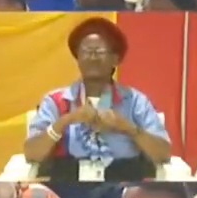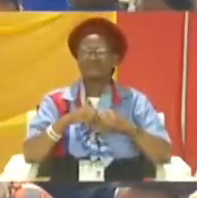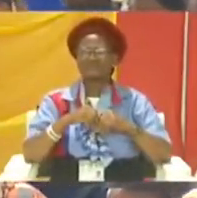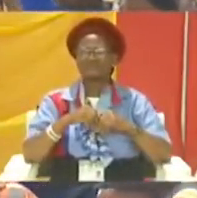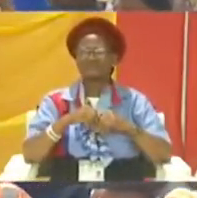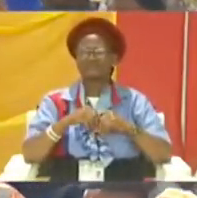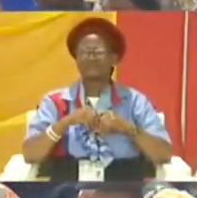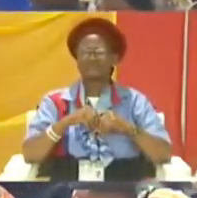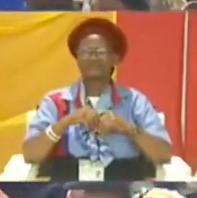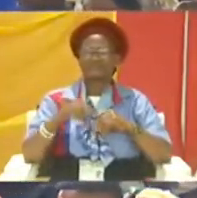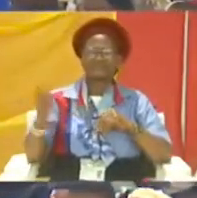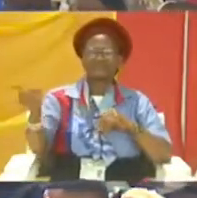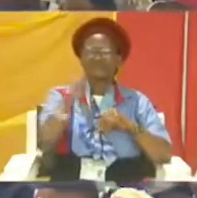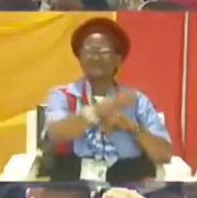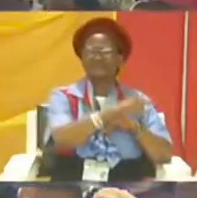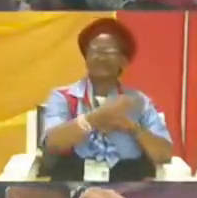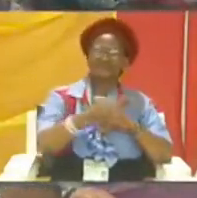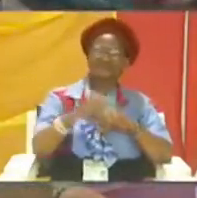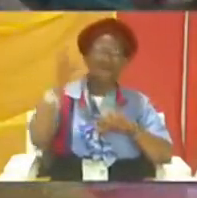We had the testimony